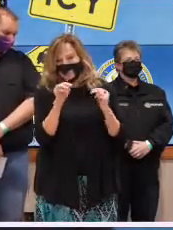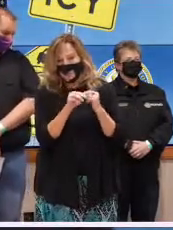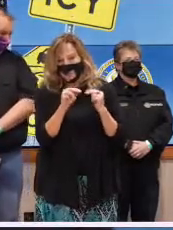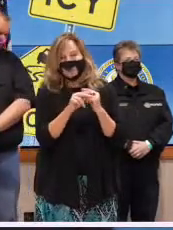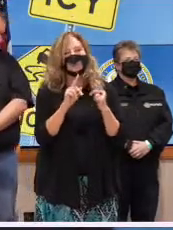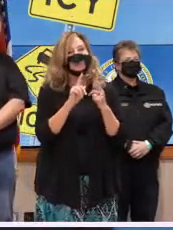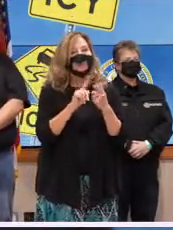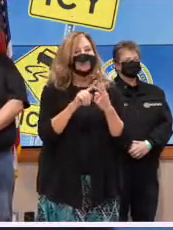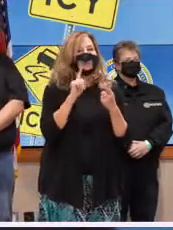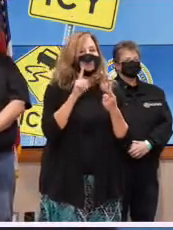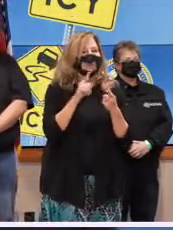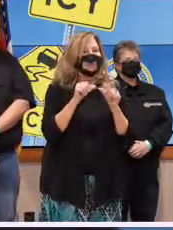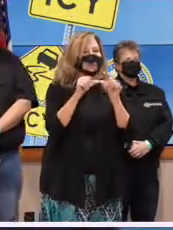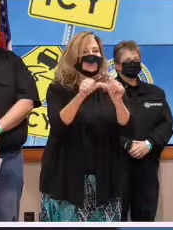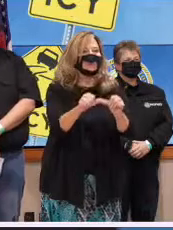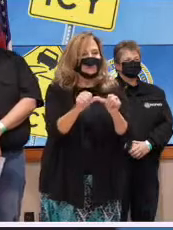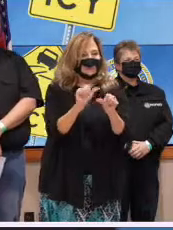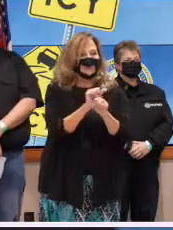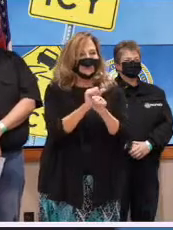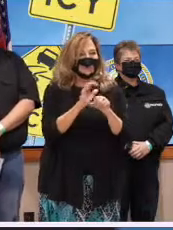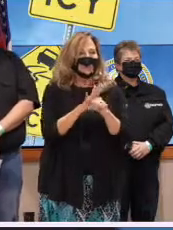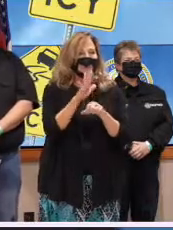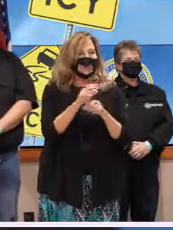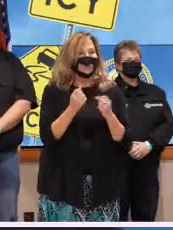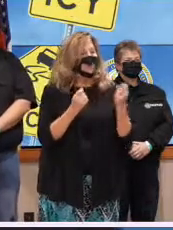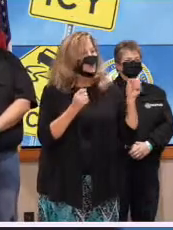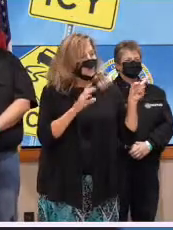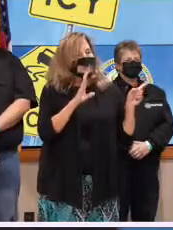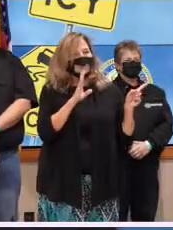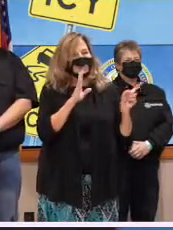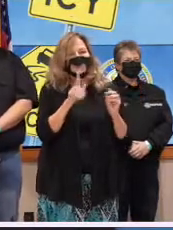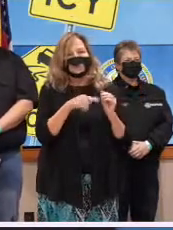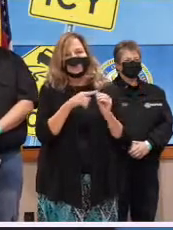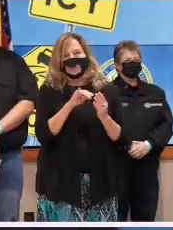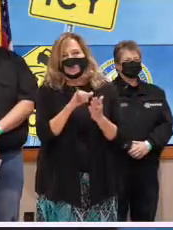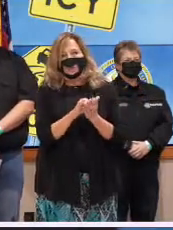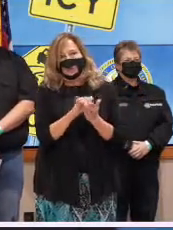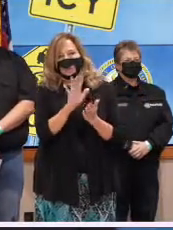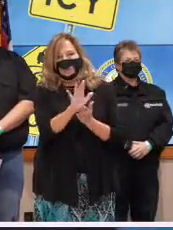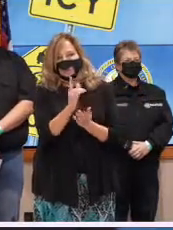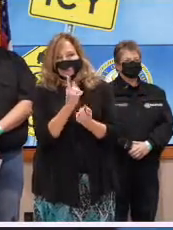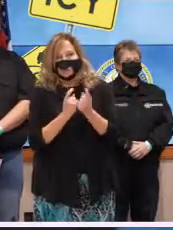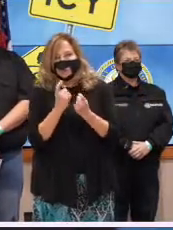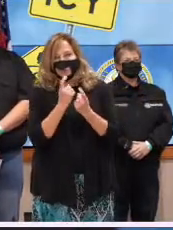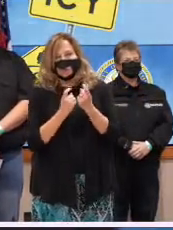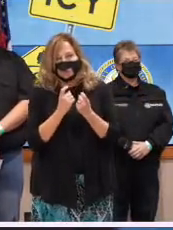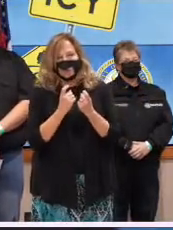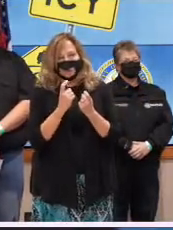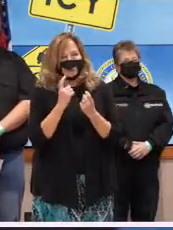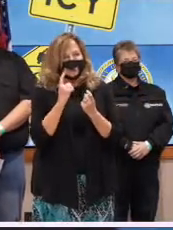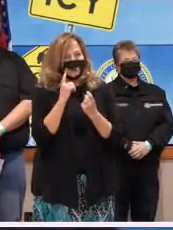trucks out, and Director Haddock can speak more specifically to that if you have any questions with respect to public